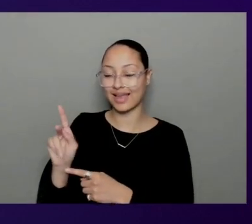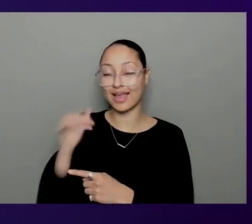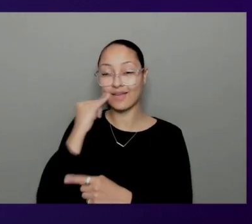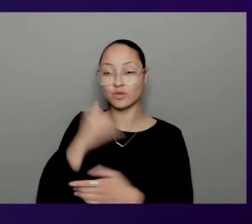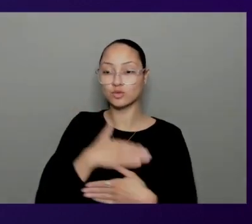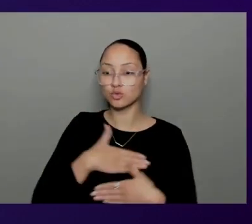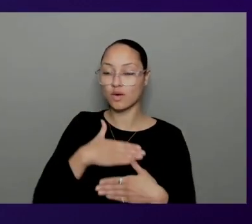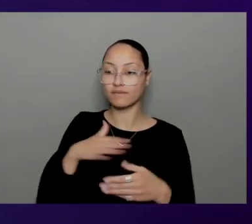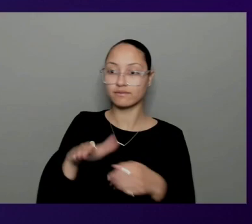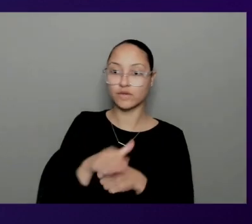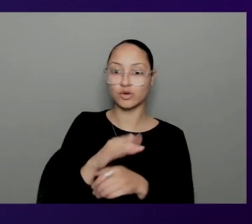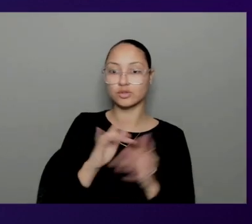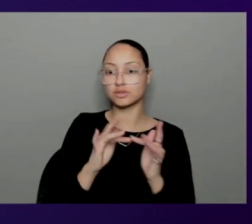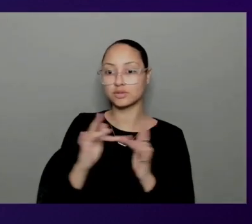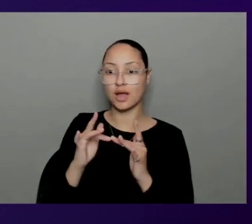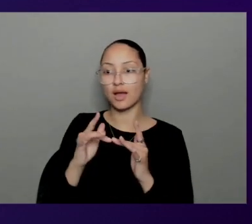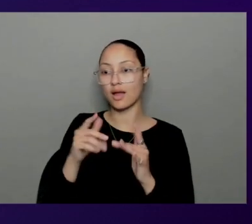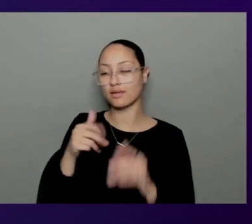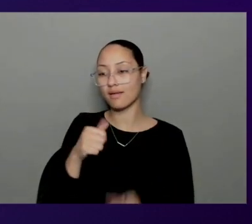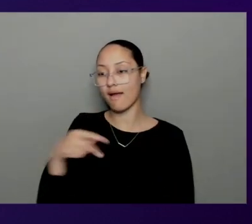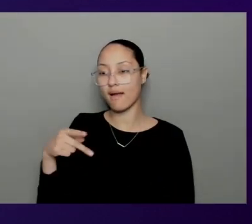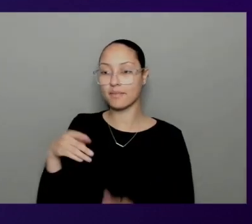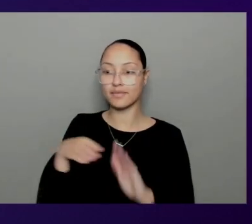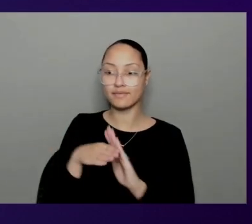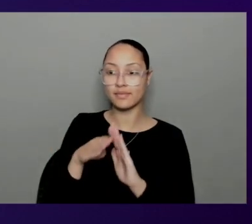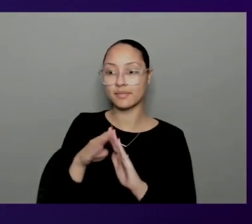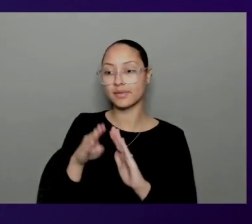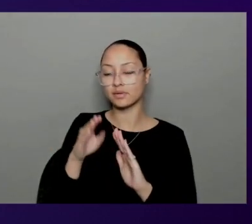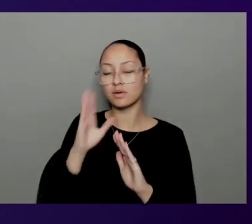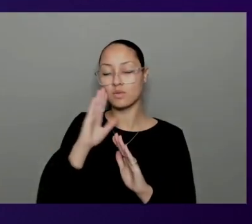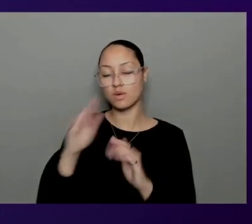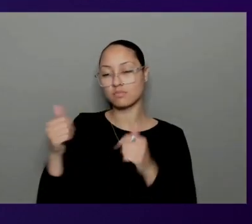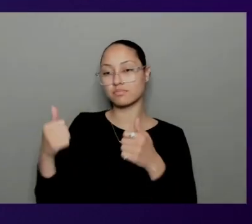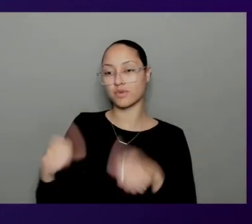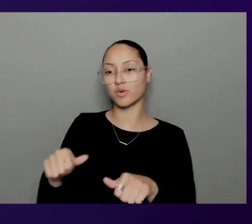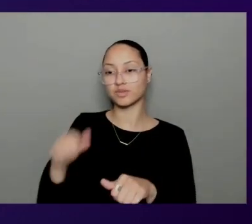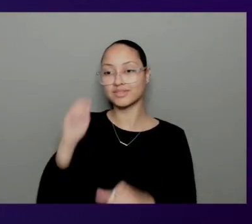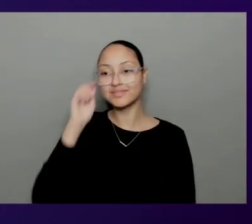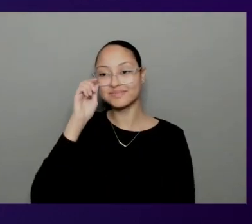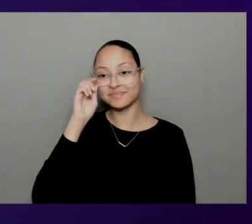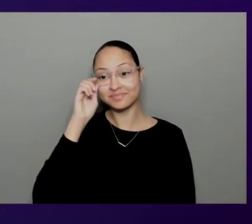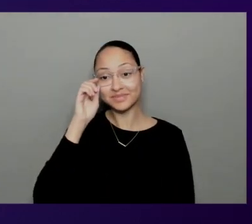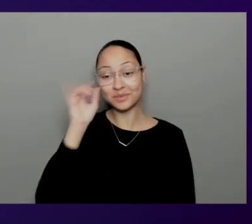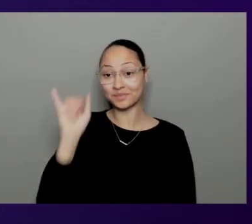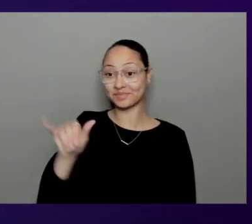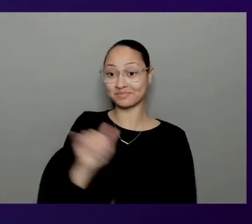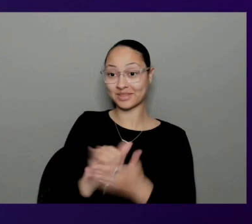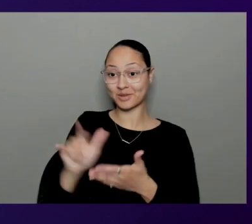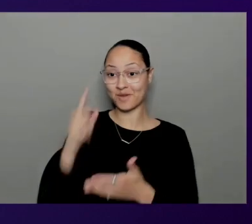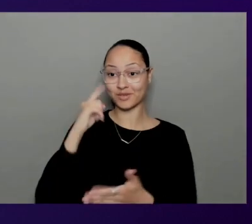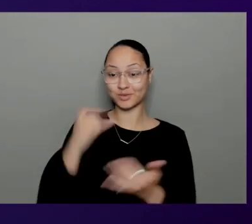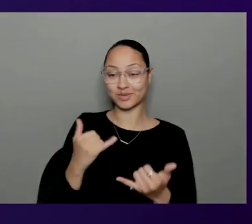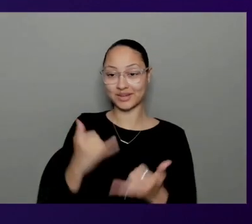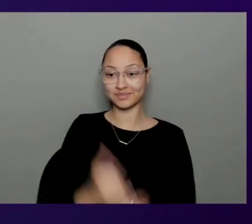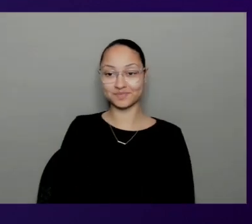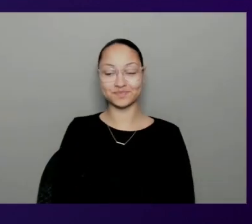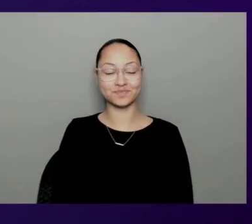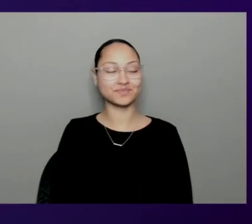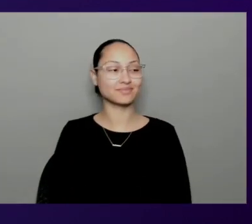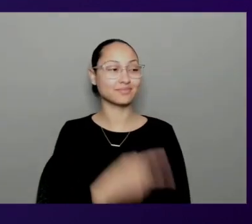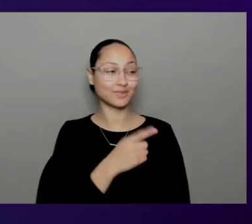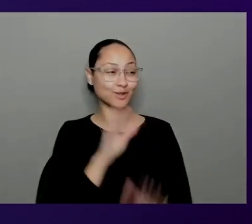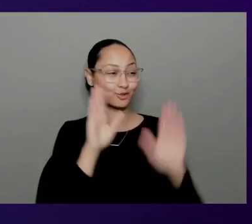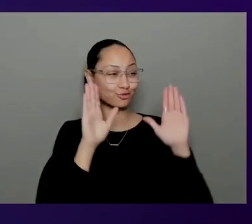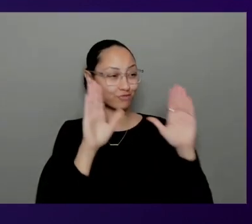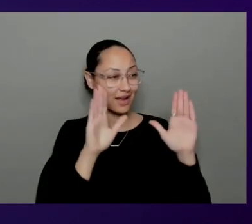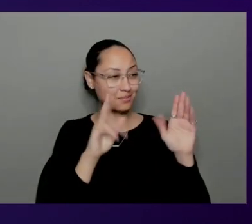ahead and throw out a link on all of my socials just to remind folks of where it's at. But yeah, that's what we have today. Well, you're an incredible human. Thank